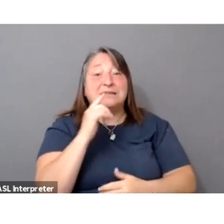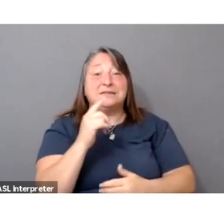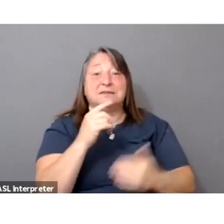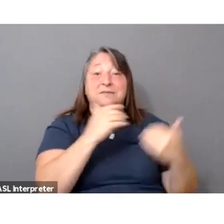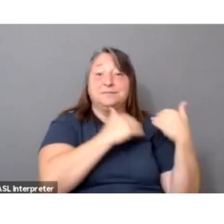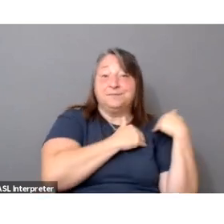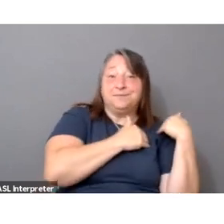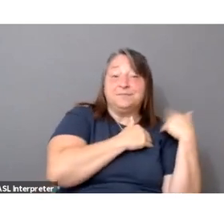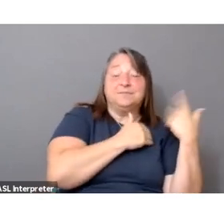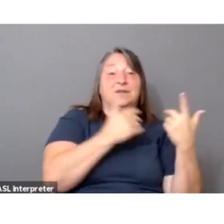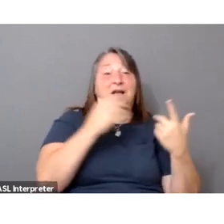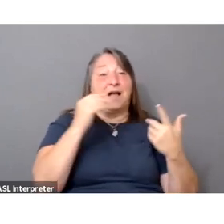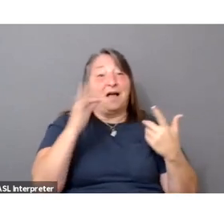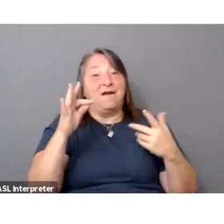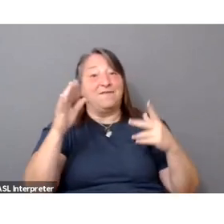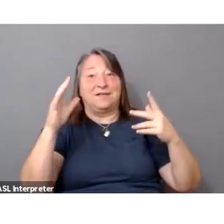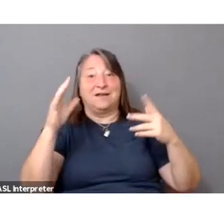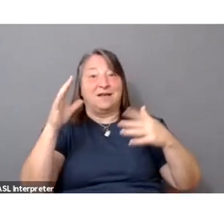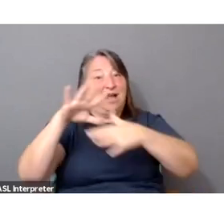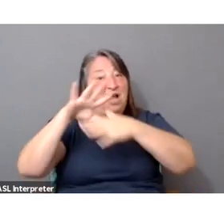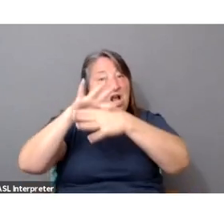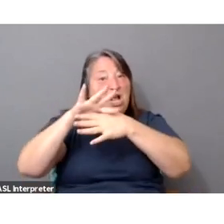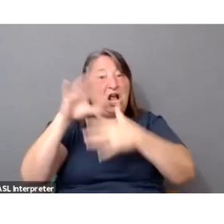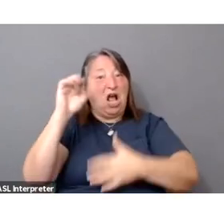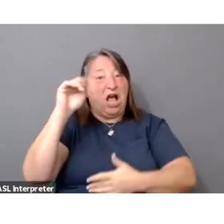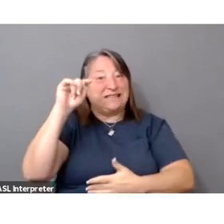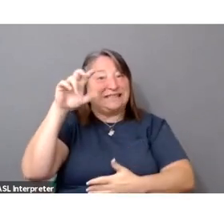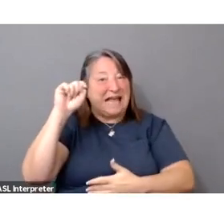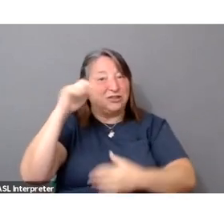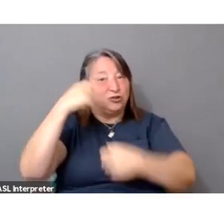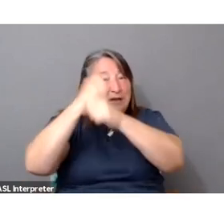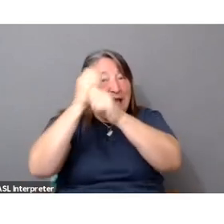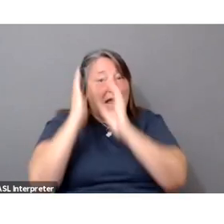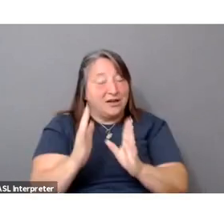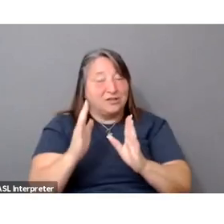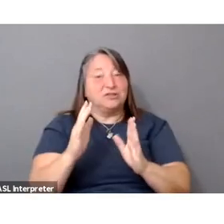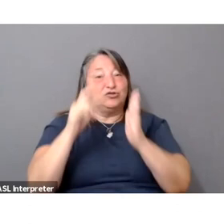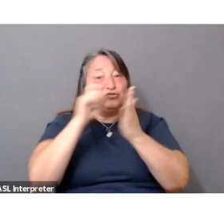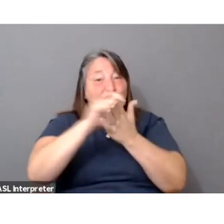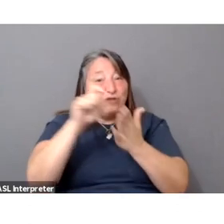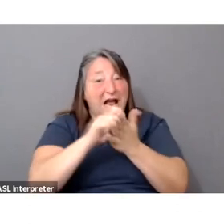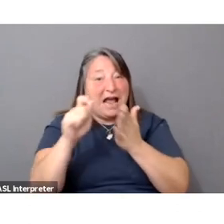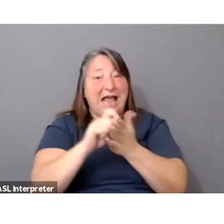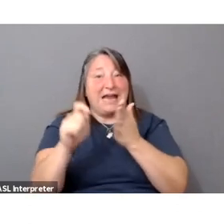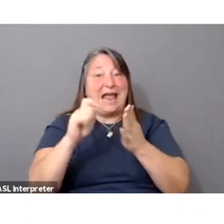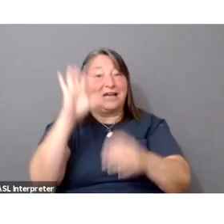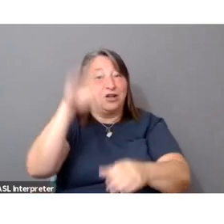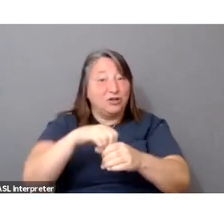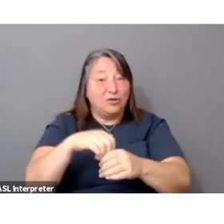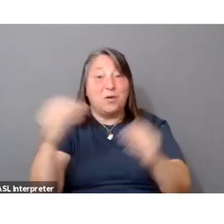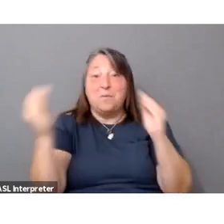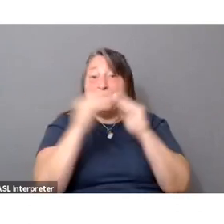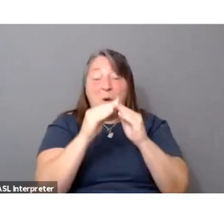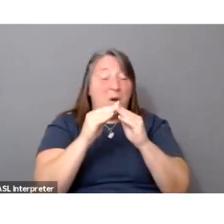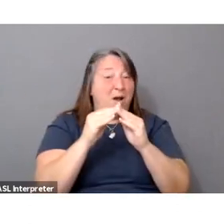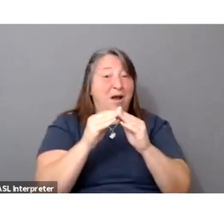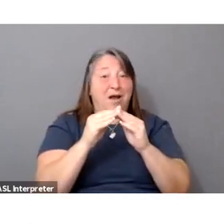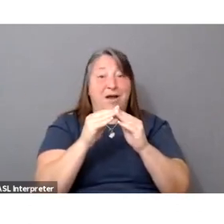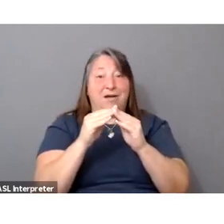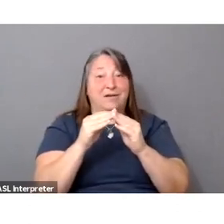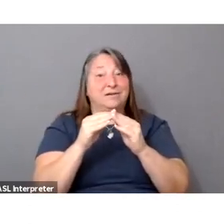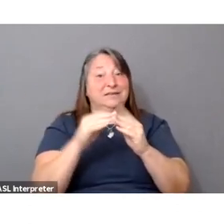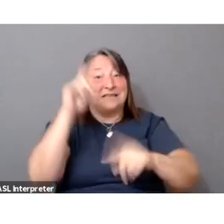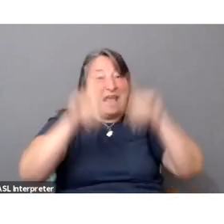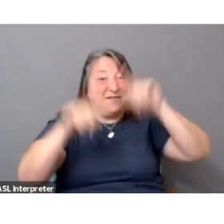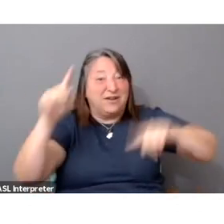the content creators to write and cast more diverse content. It also makes money, right? As all of this research